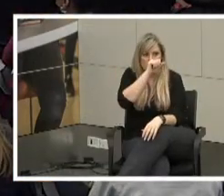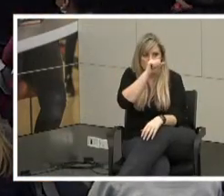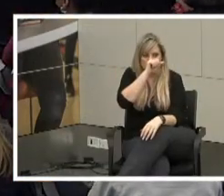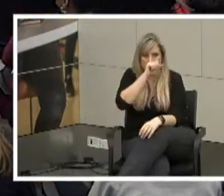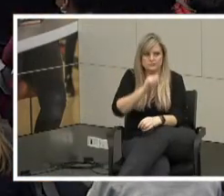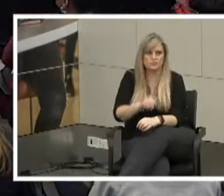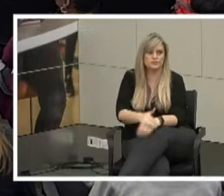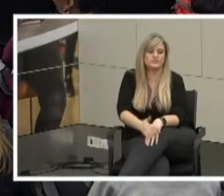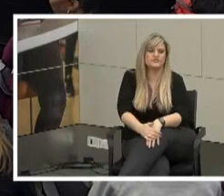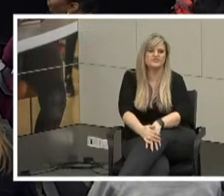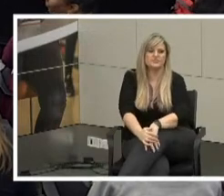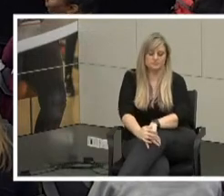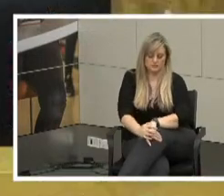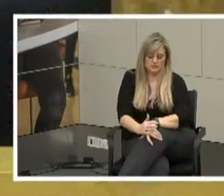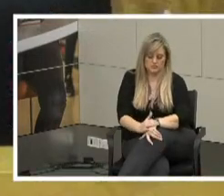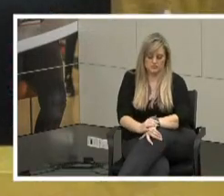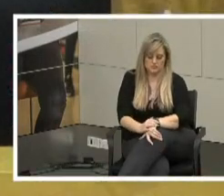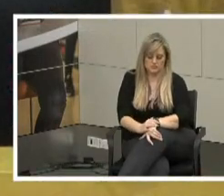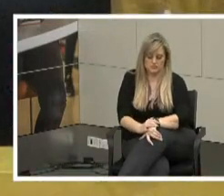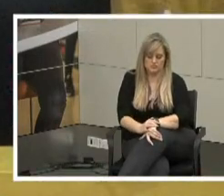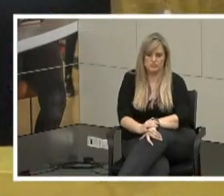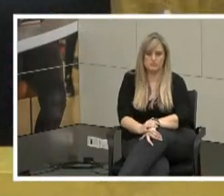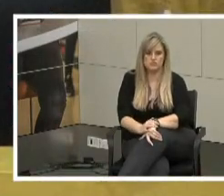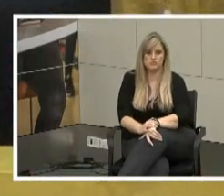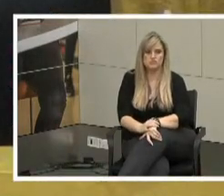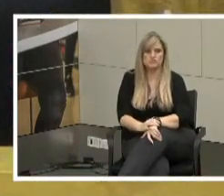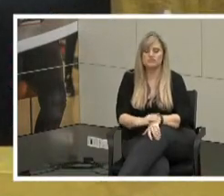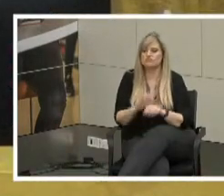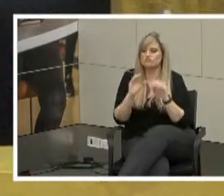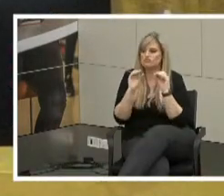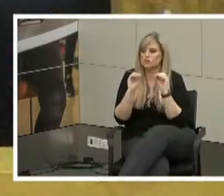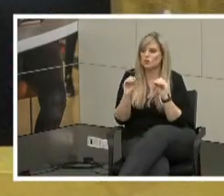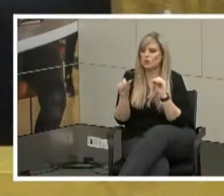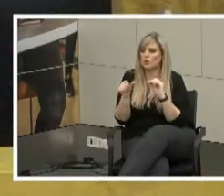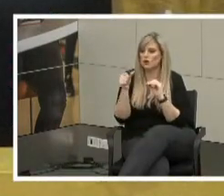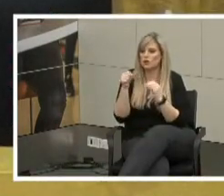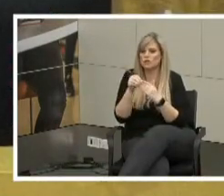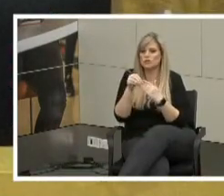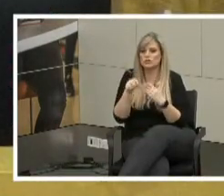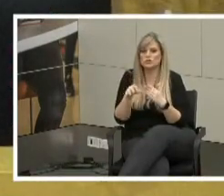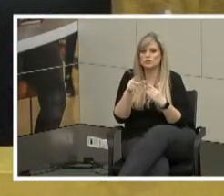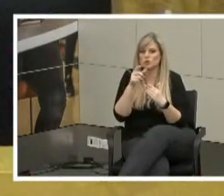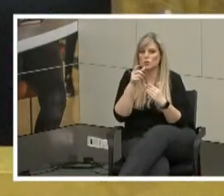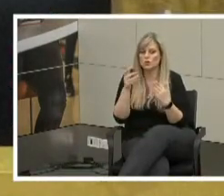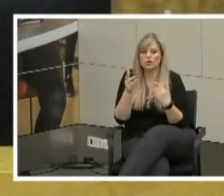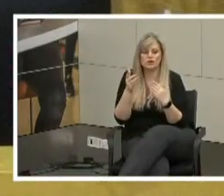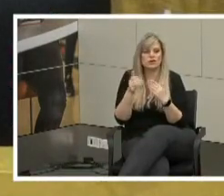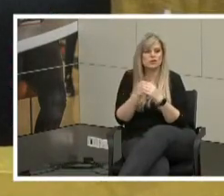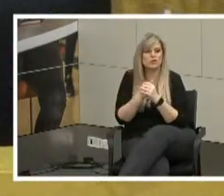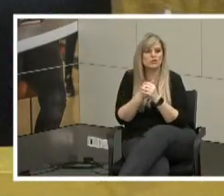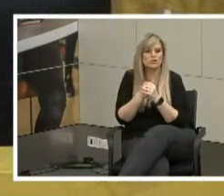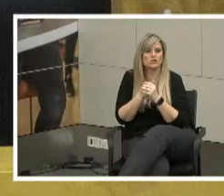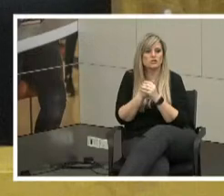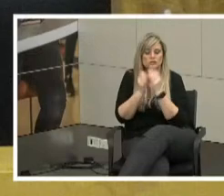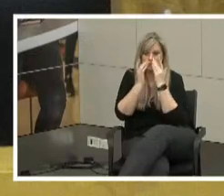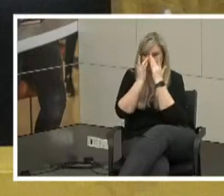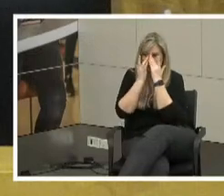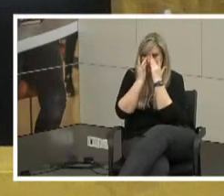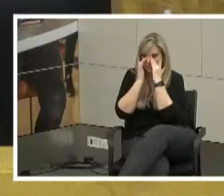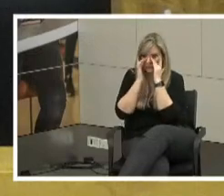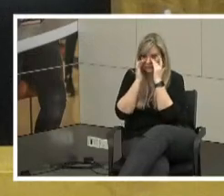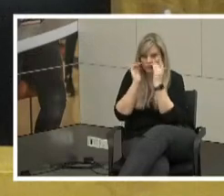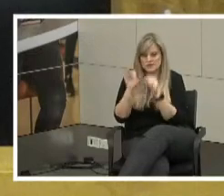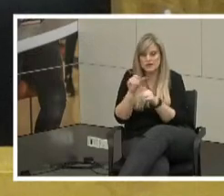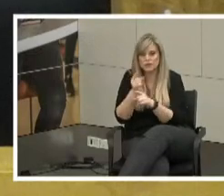you Emily I don't see that there are any other students who have arrived who have numbers is that correct I see